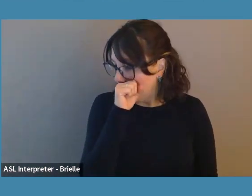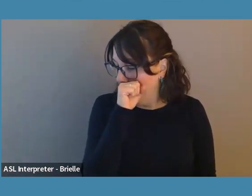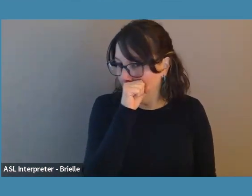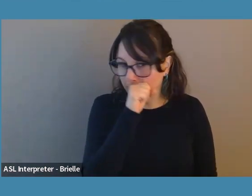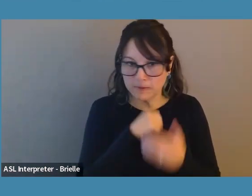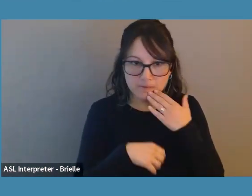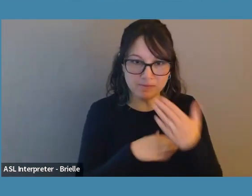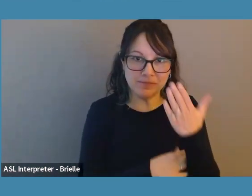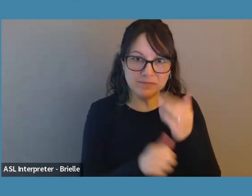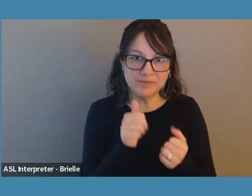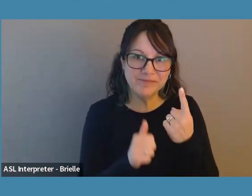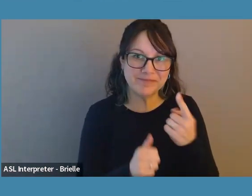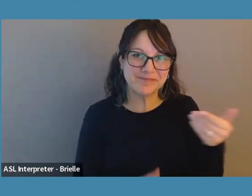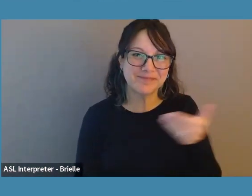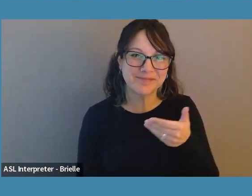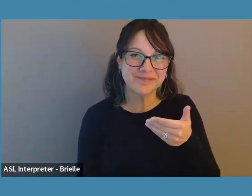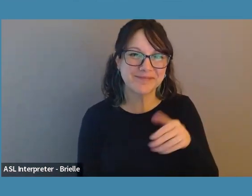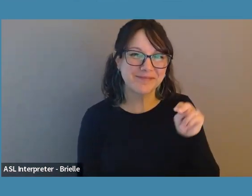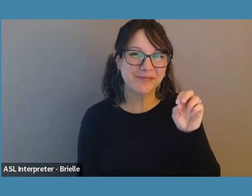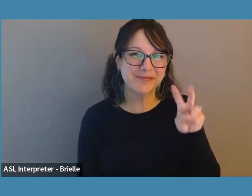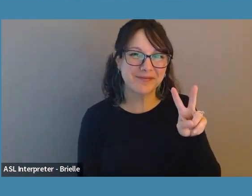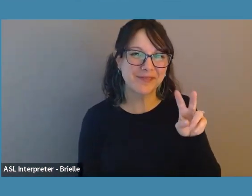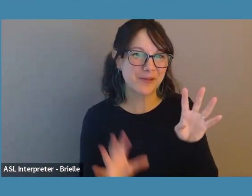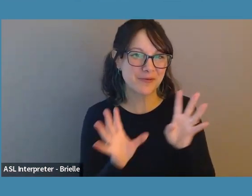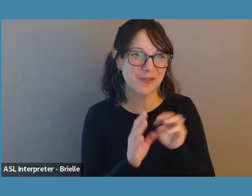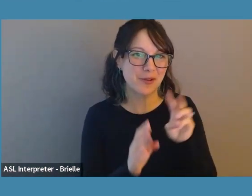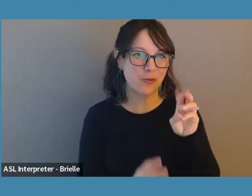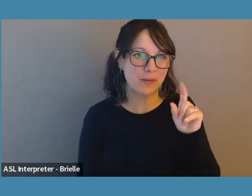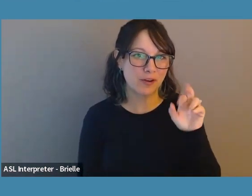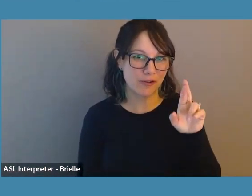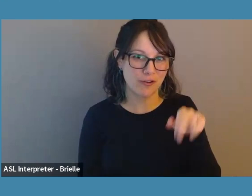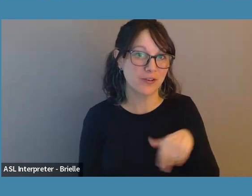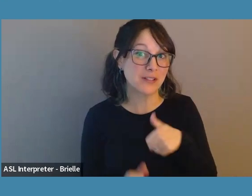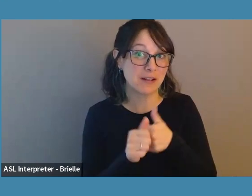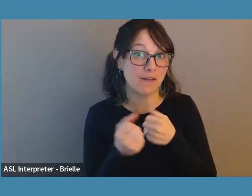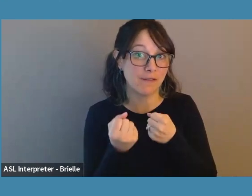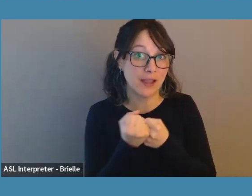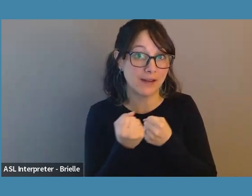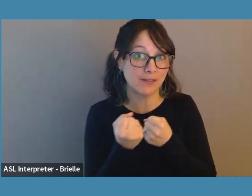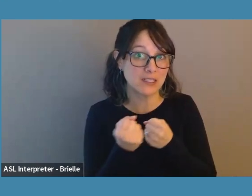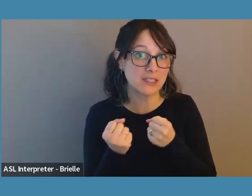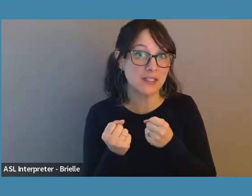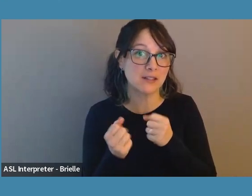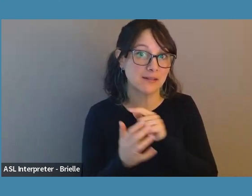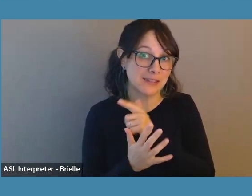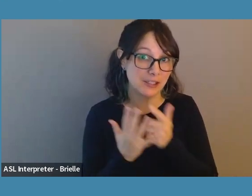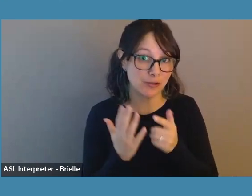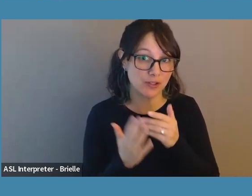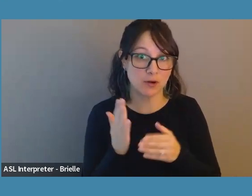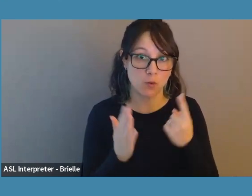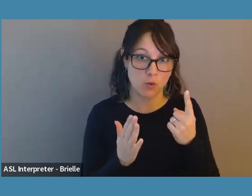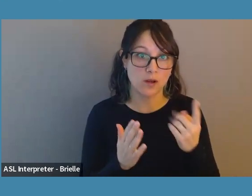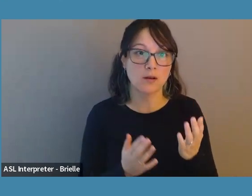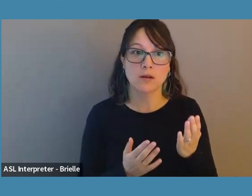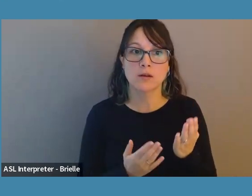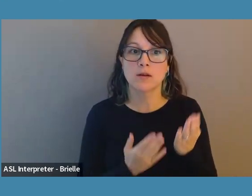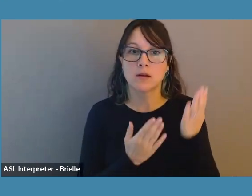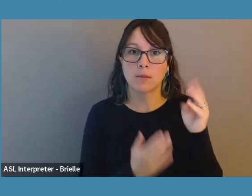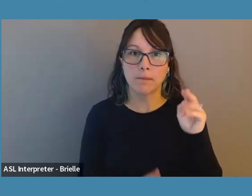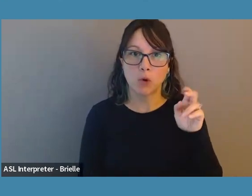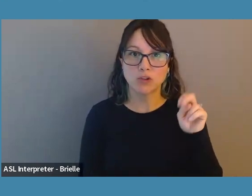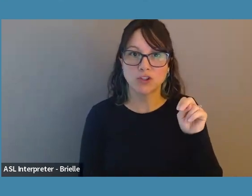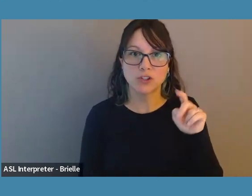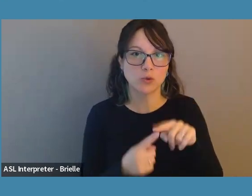Good morning, everyone, and welcome to our November webinar, Self-Advocacy Series Part 1, Motion to